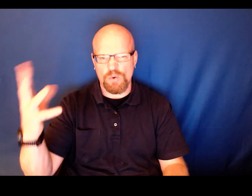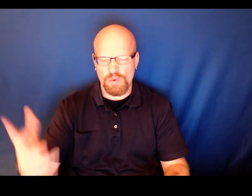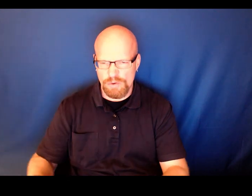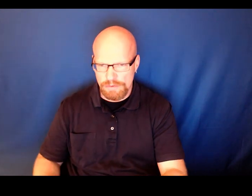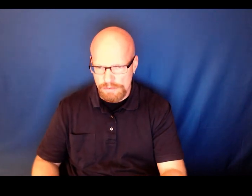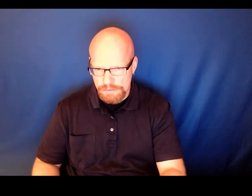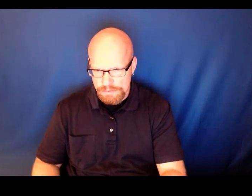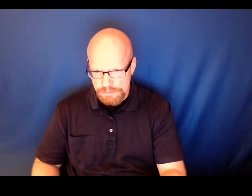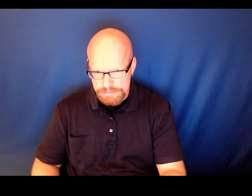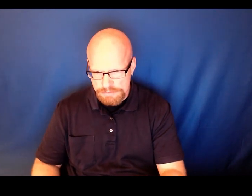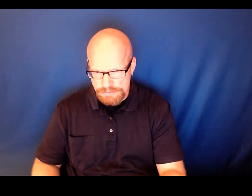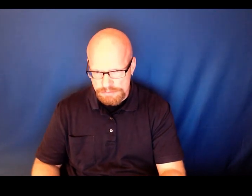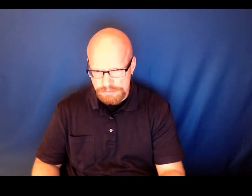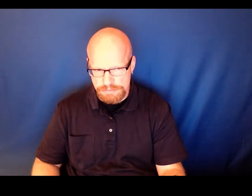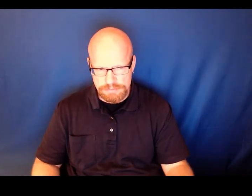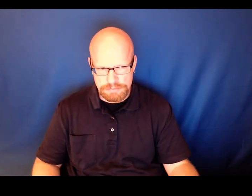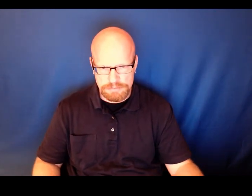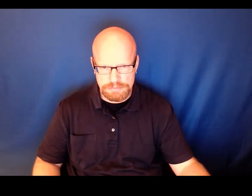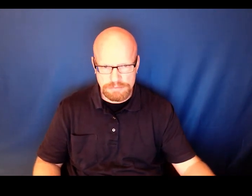That's 0 too.